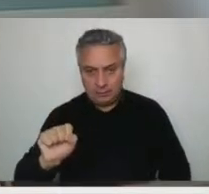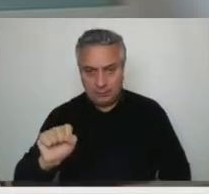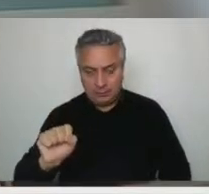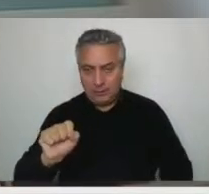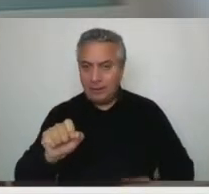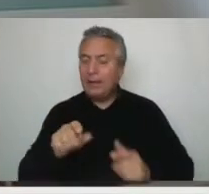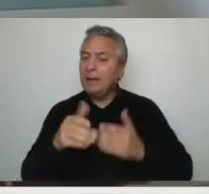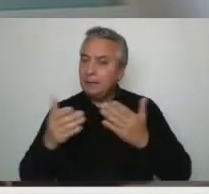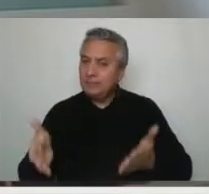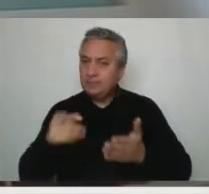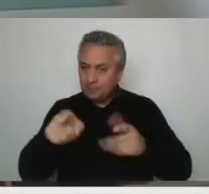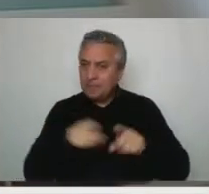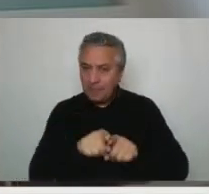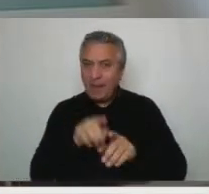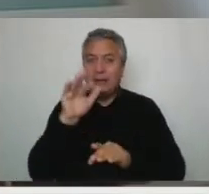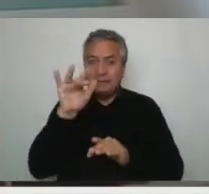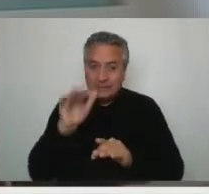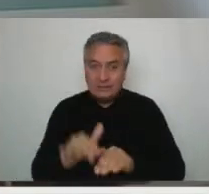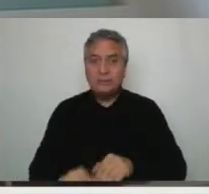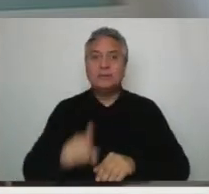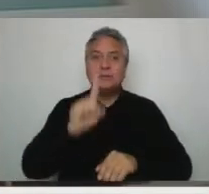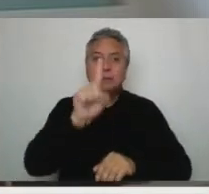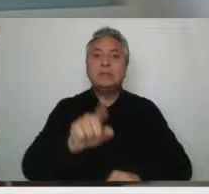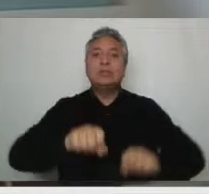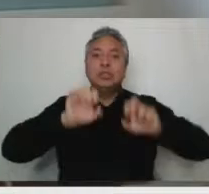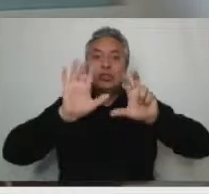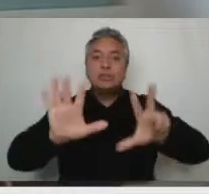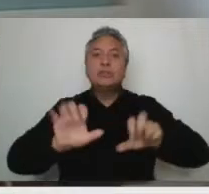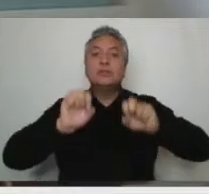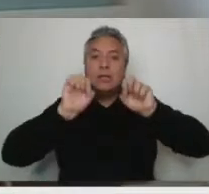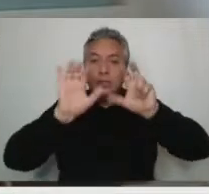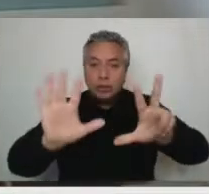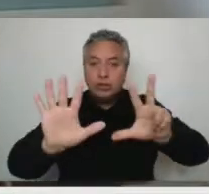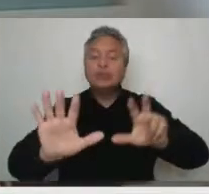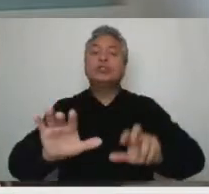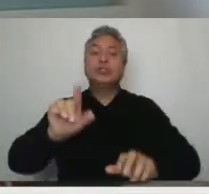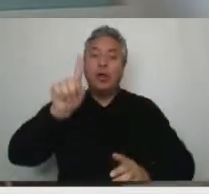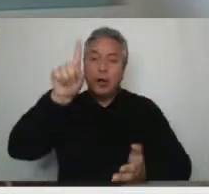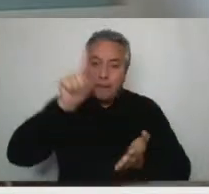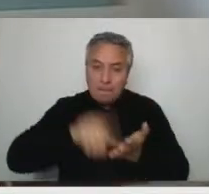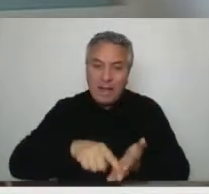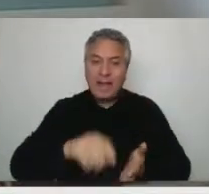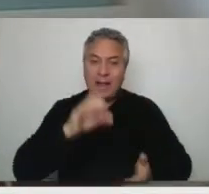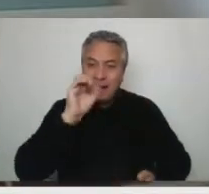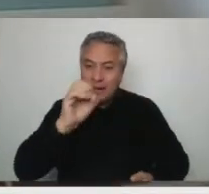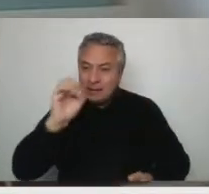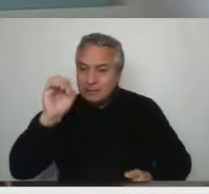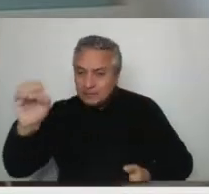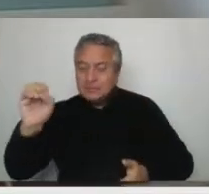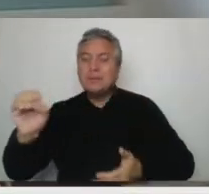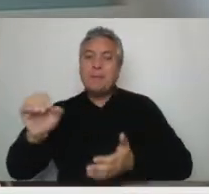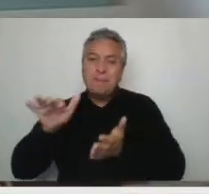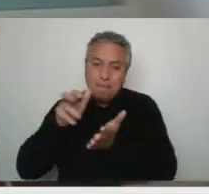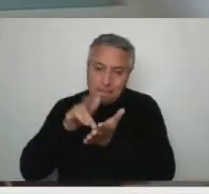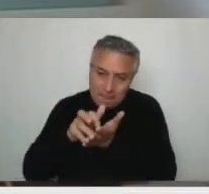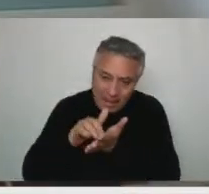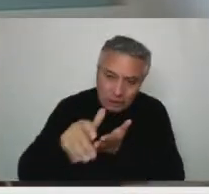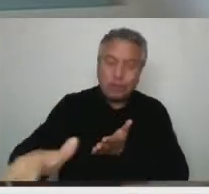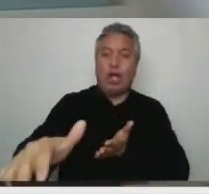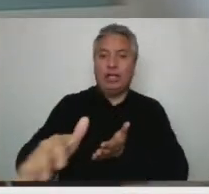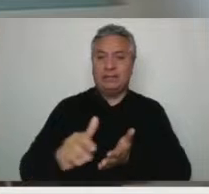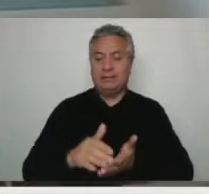pounds, $200 billion US dollars. I mean, this is gigantic. This